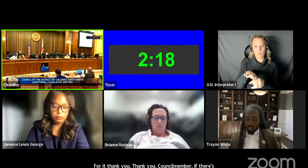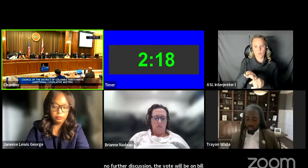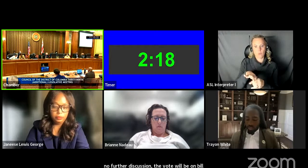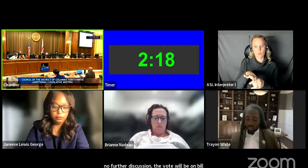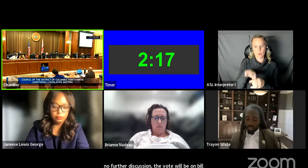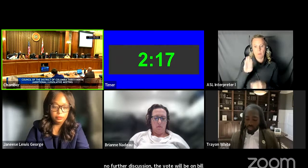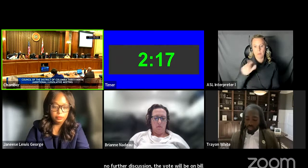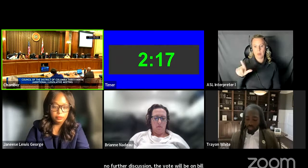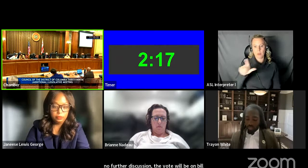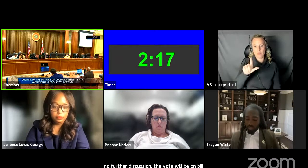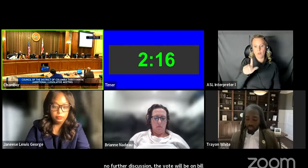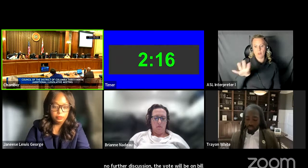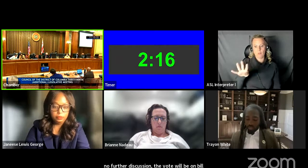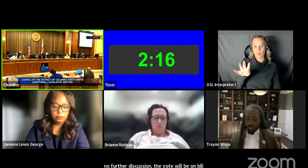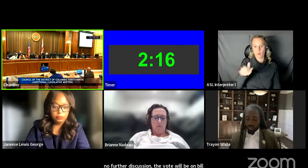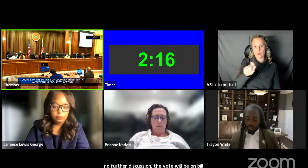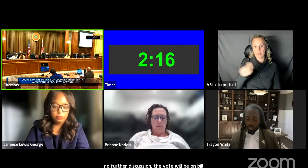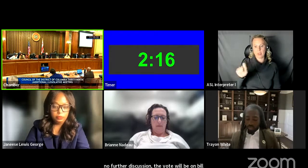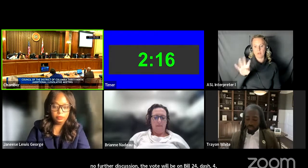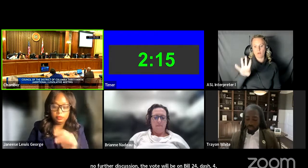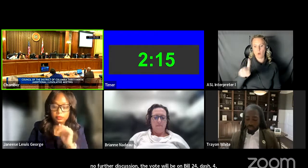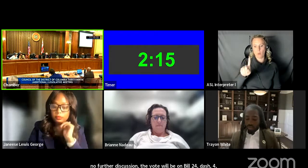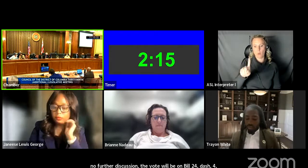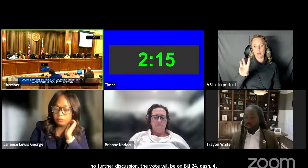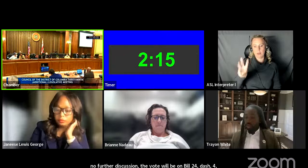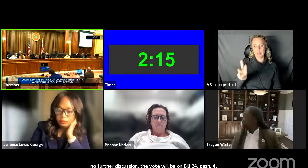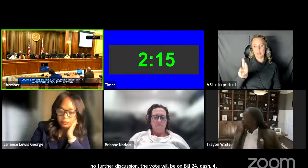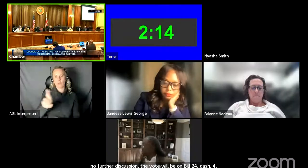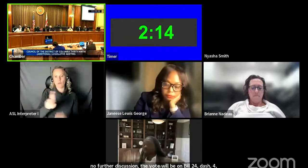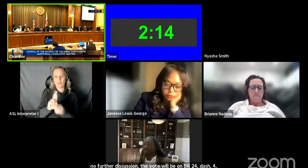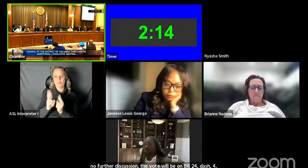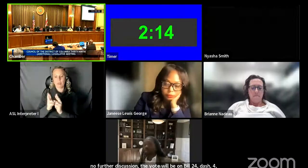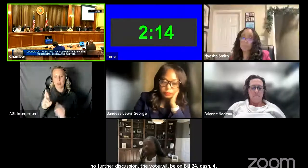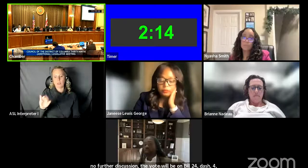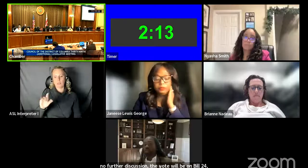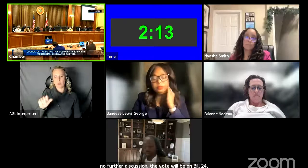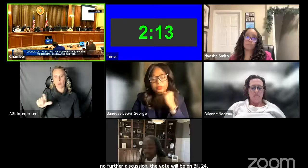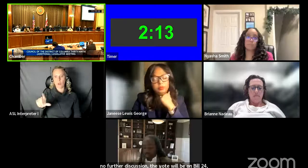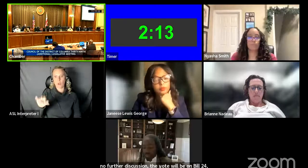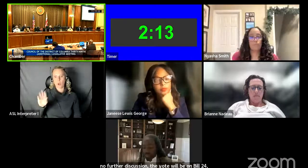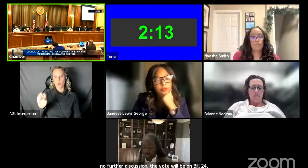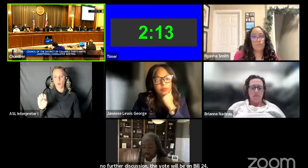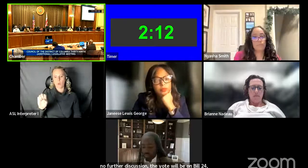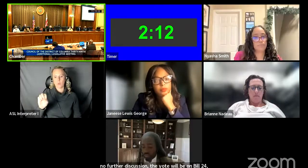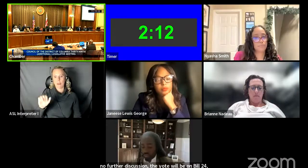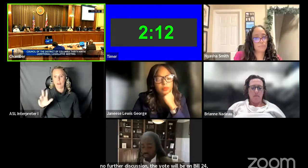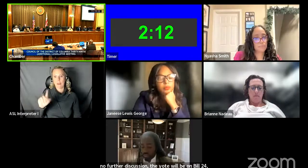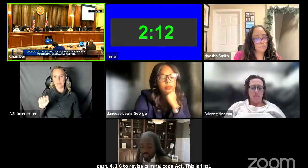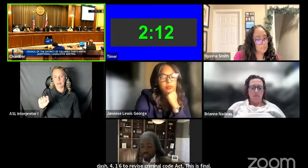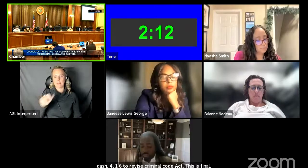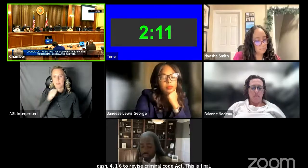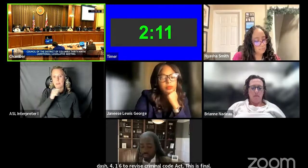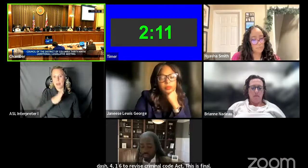Bill 24-416, the Revised Criminal Code Act. This is final reading. Madam Secretary, would you call the